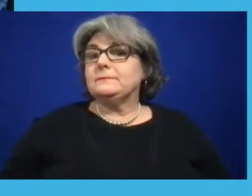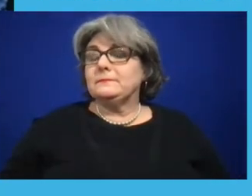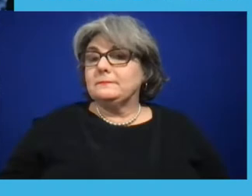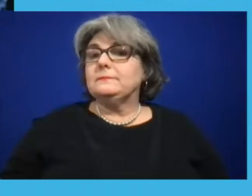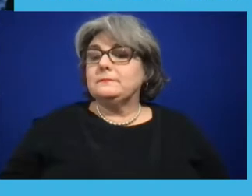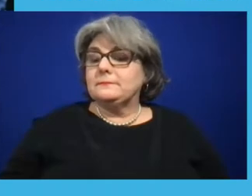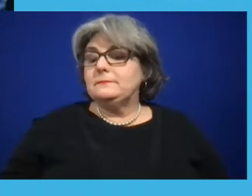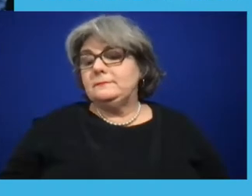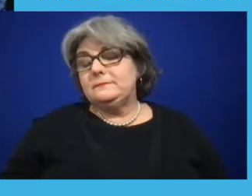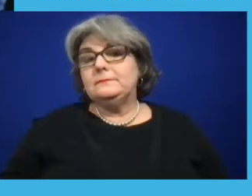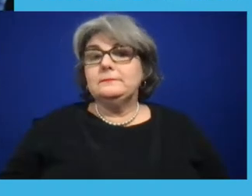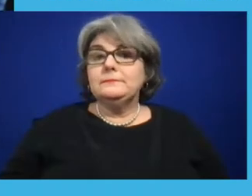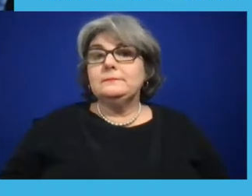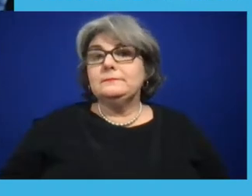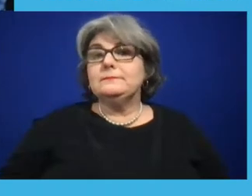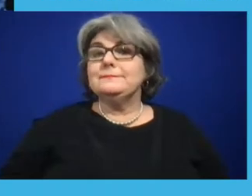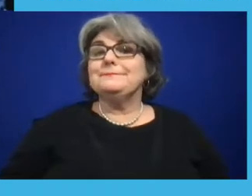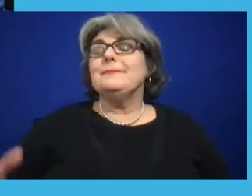I mean,